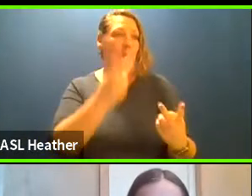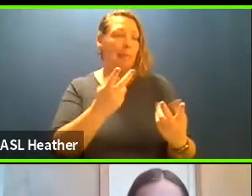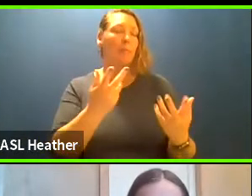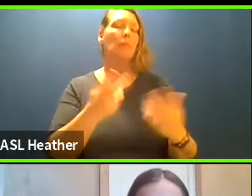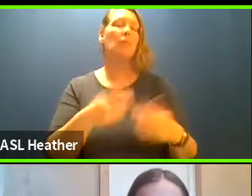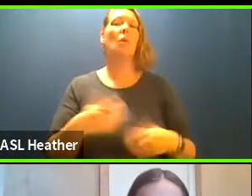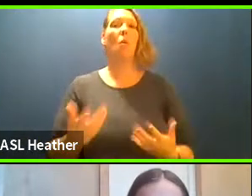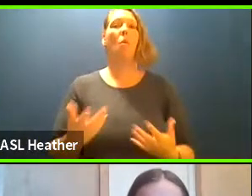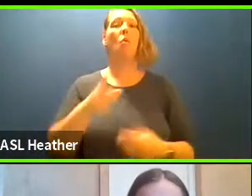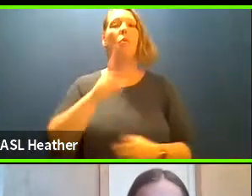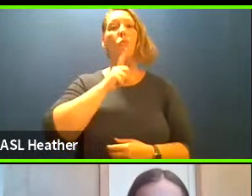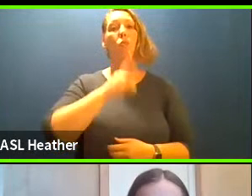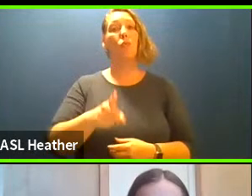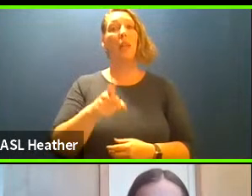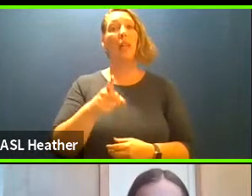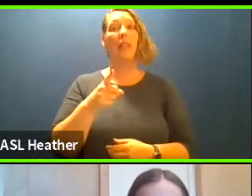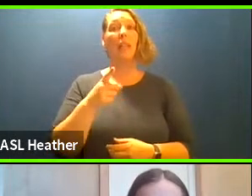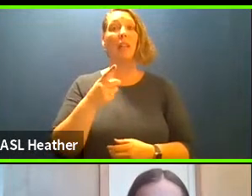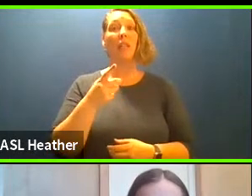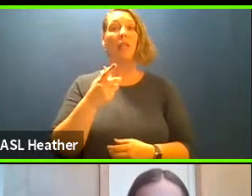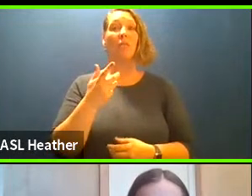so really